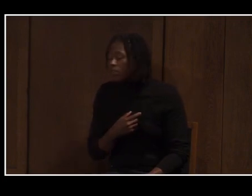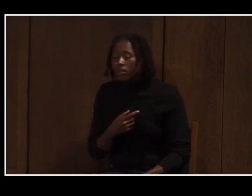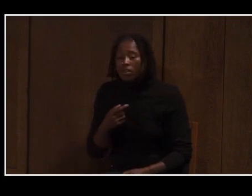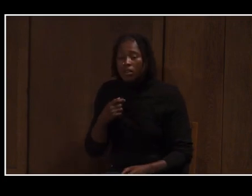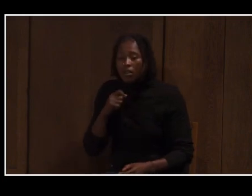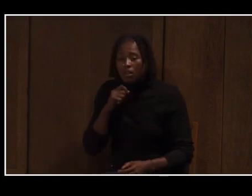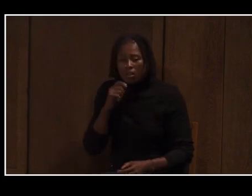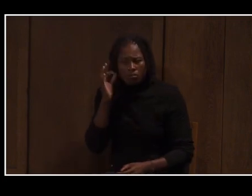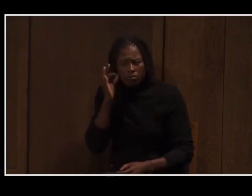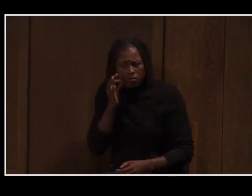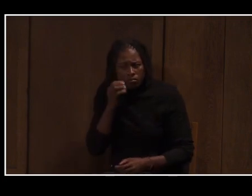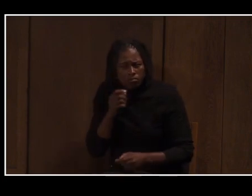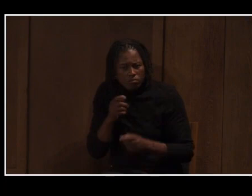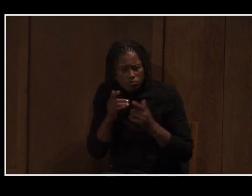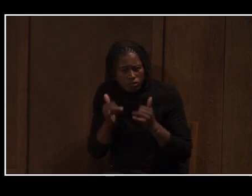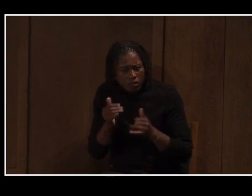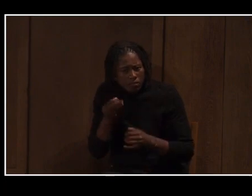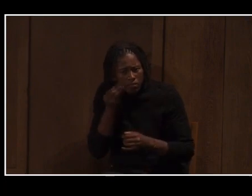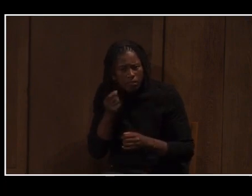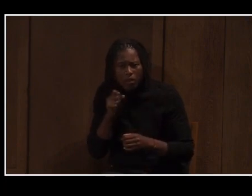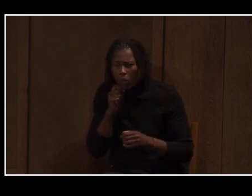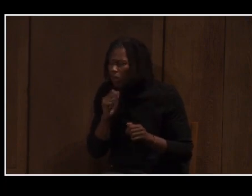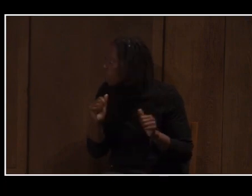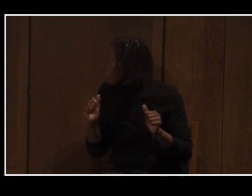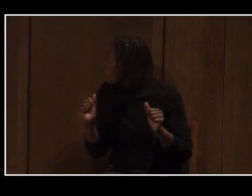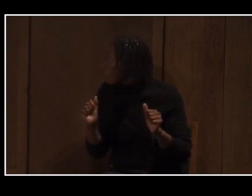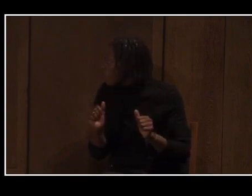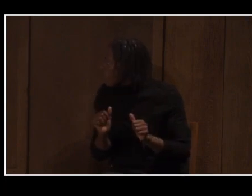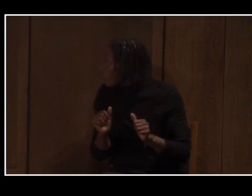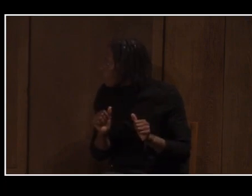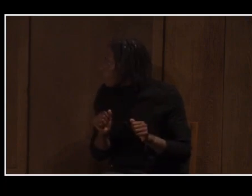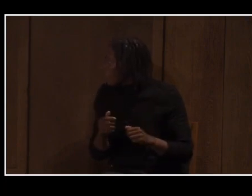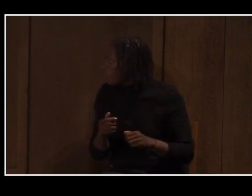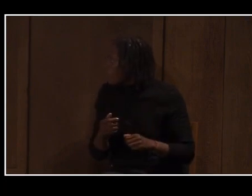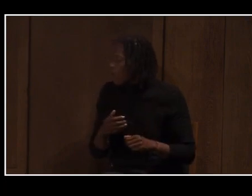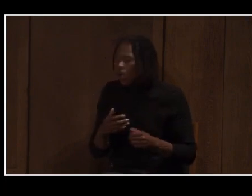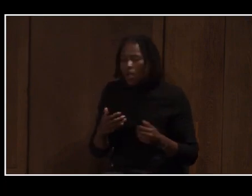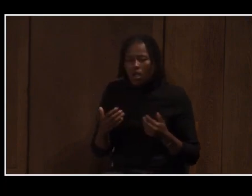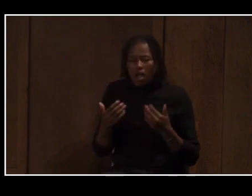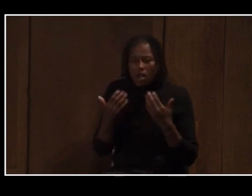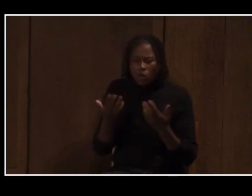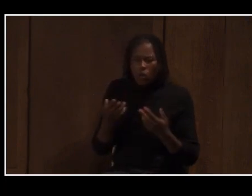because this is something I want to try, and I don't know how long it takes.